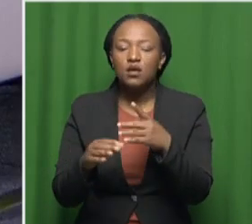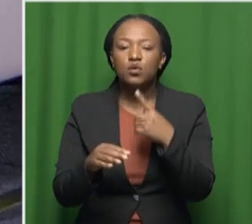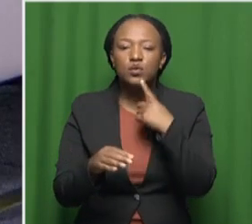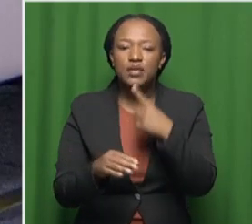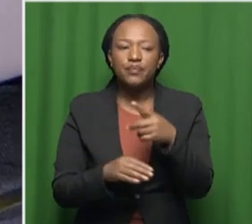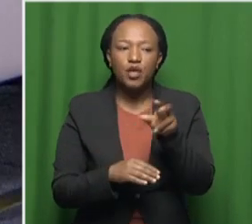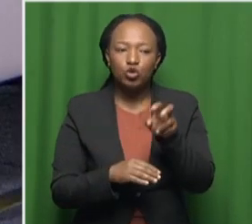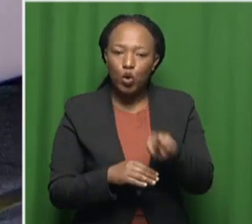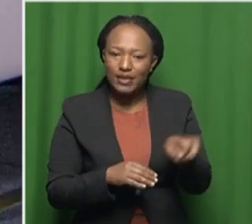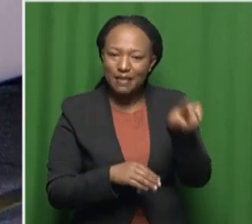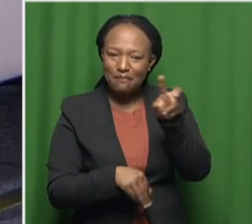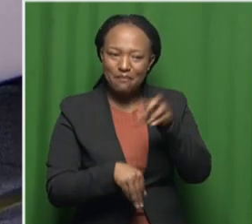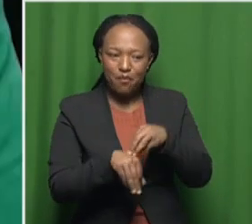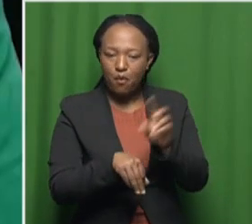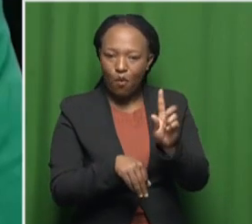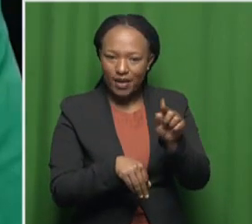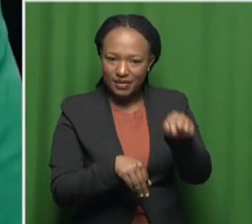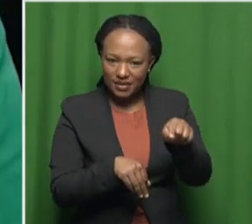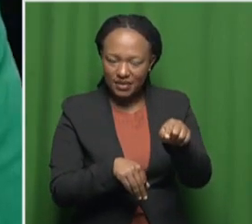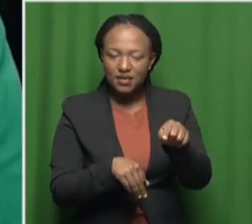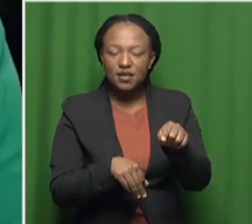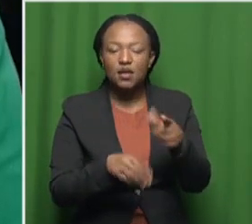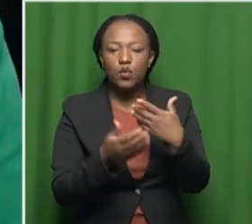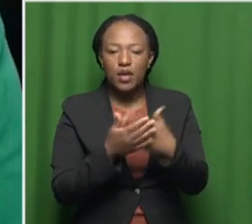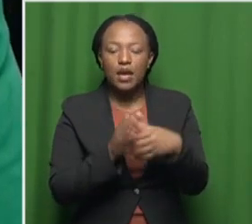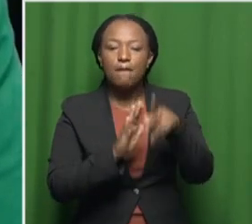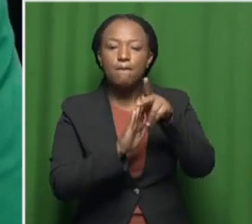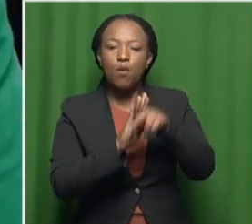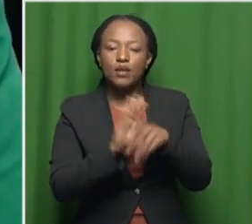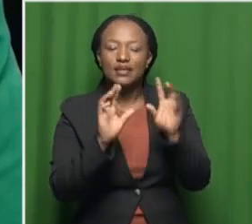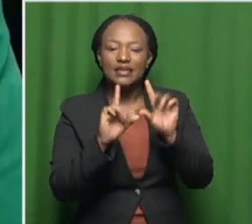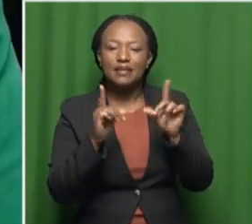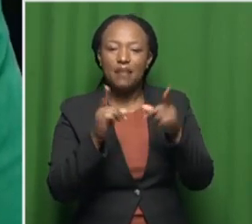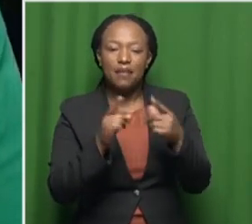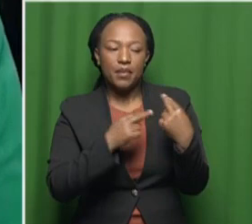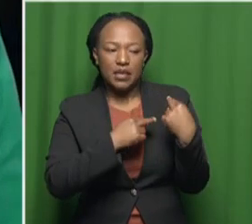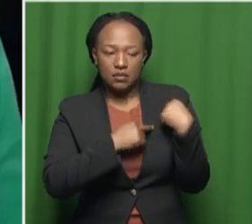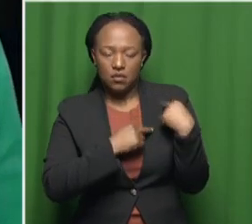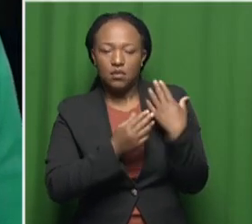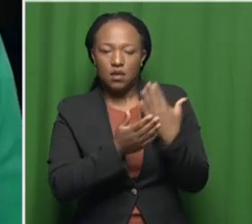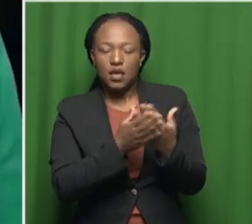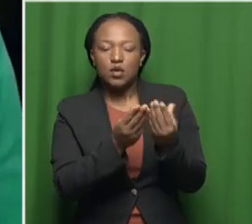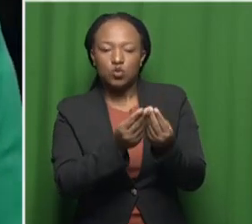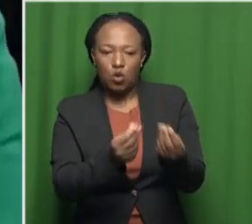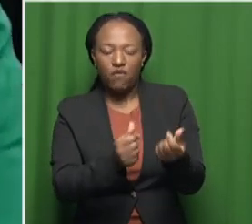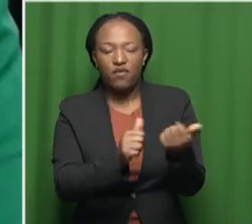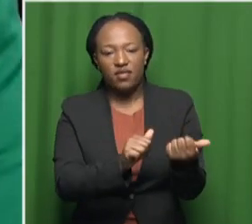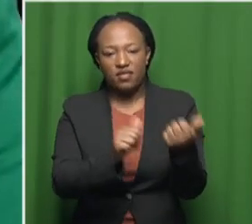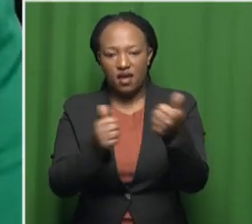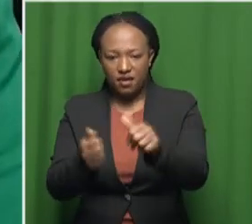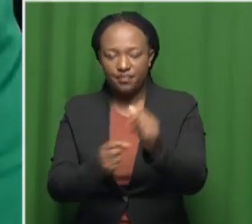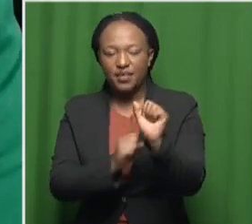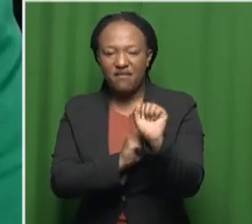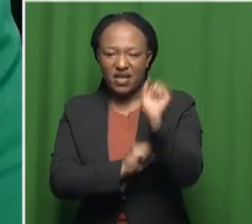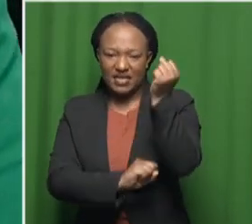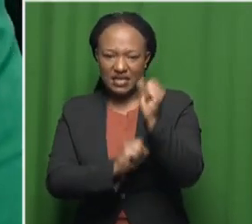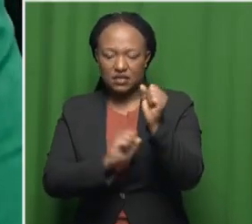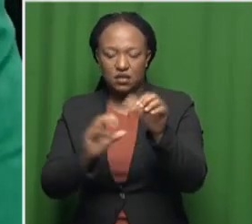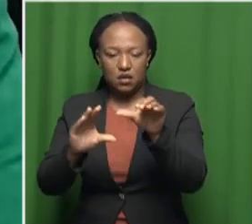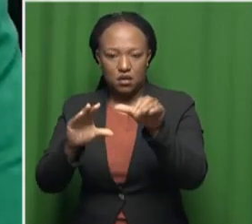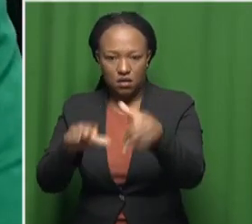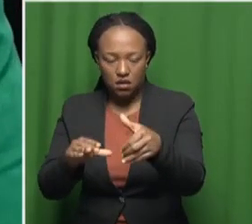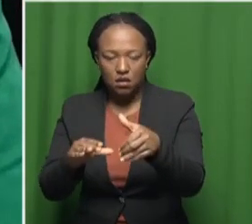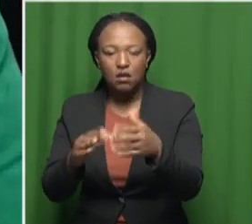sector, and therefore we're able to deal with the respective policy department that must address this, and then we go to the industry. We are trying to do that